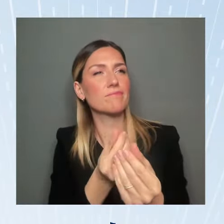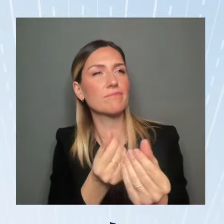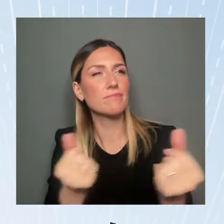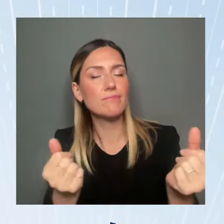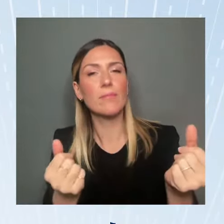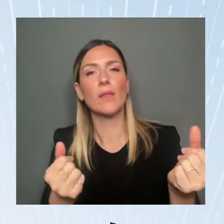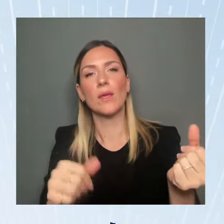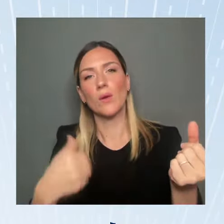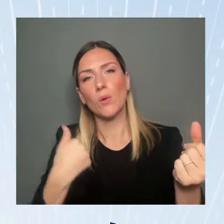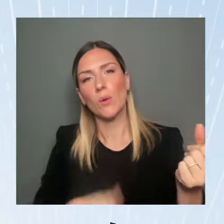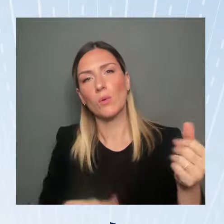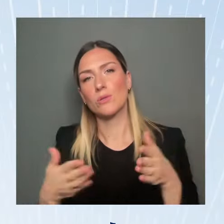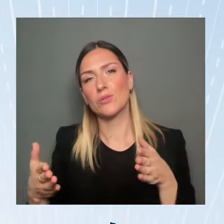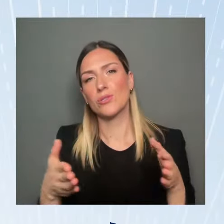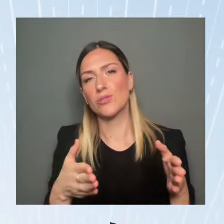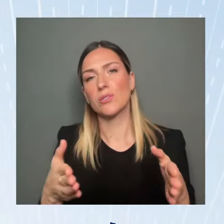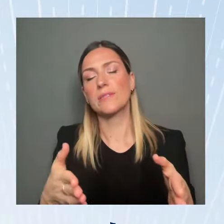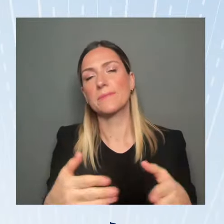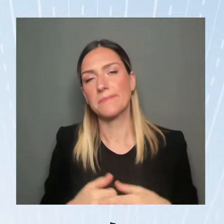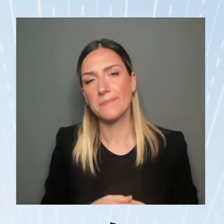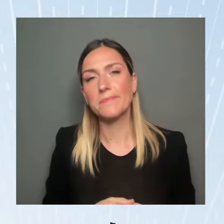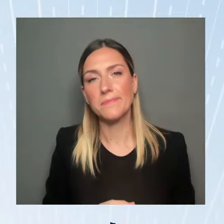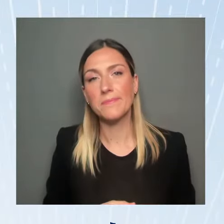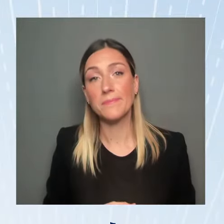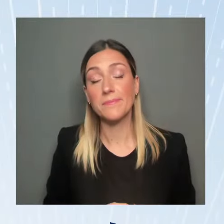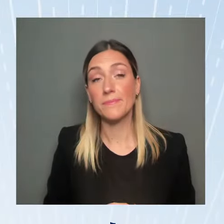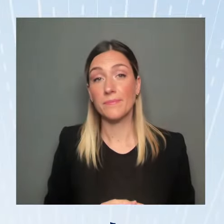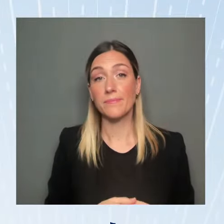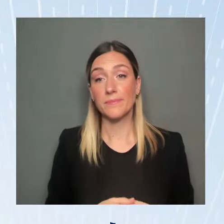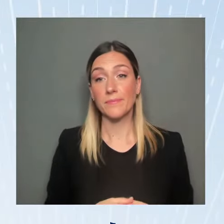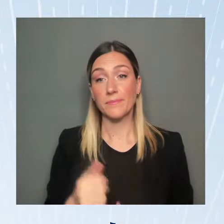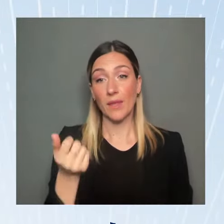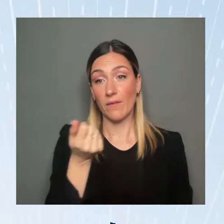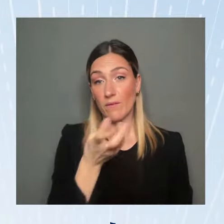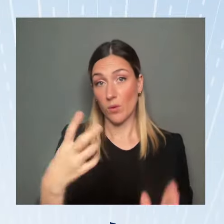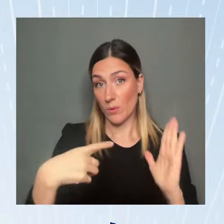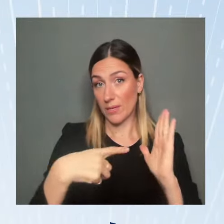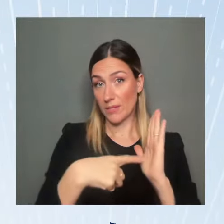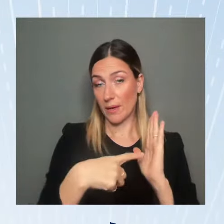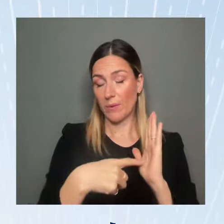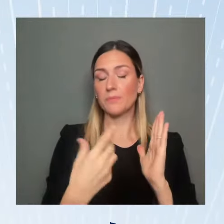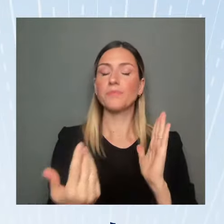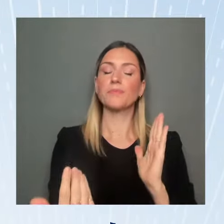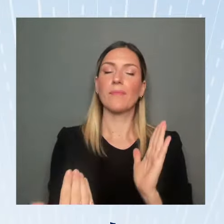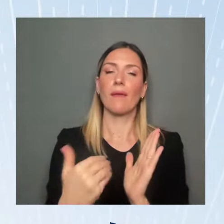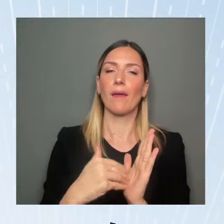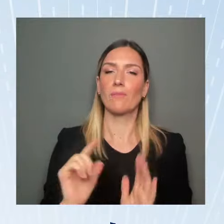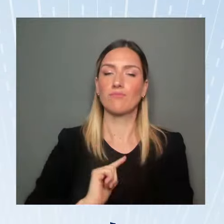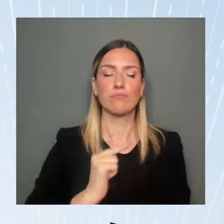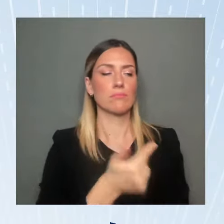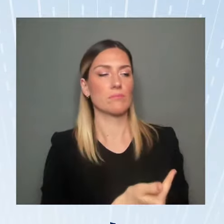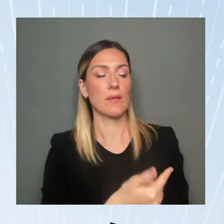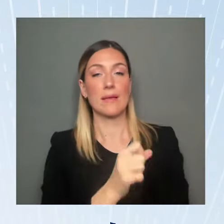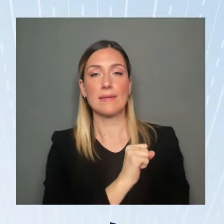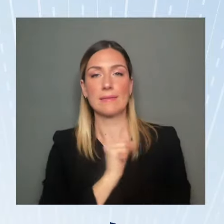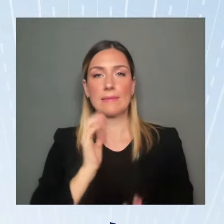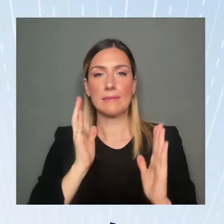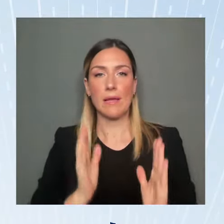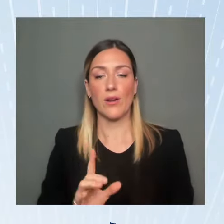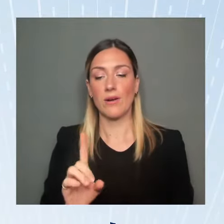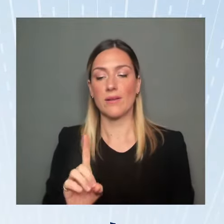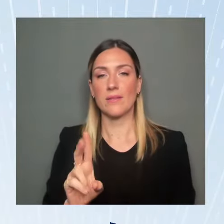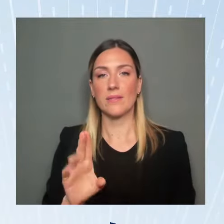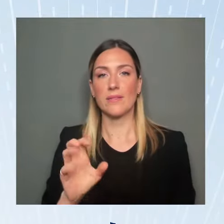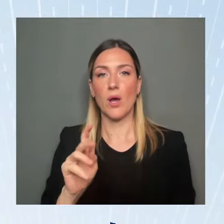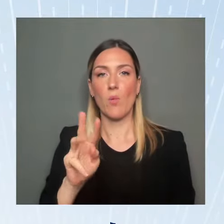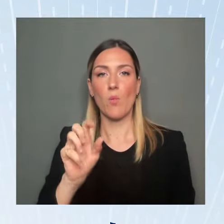of streets that we have inherited. This is just to take a few examples. But again, I want to turn to Senator Duckworth, who has brought her experience to this